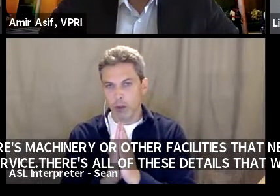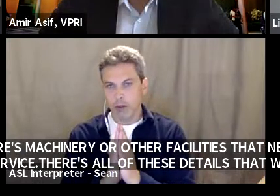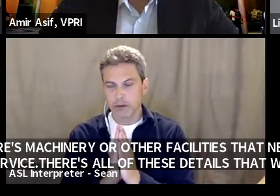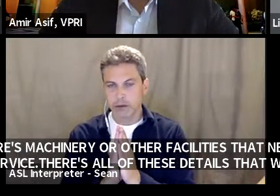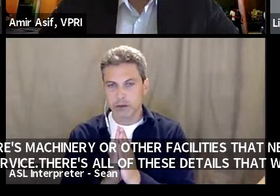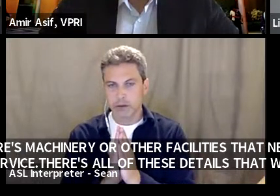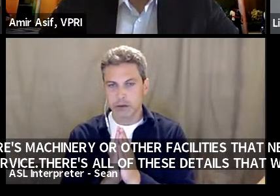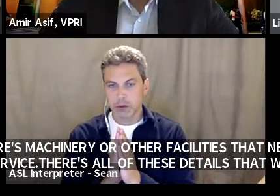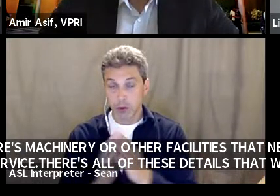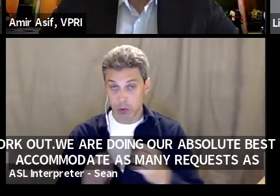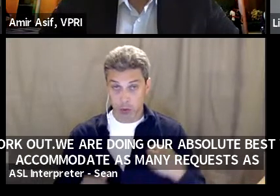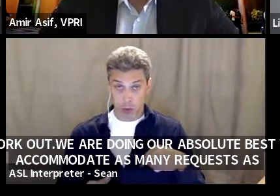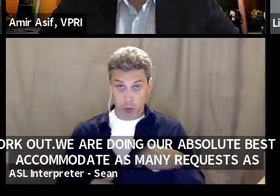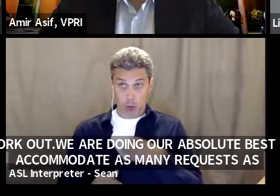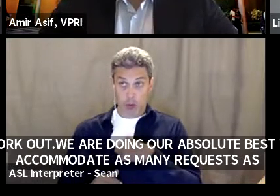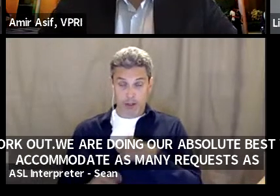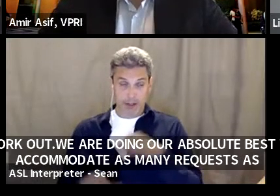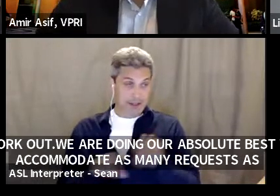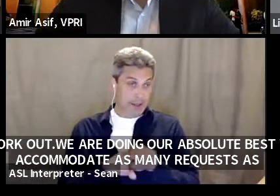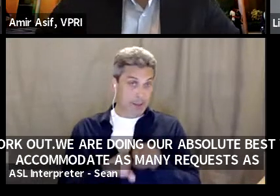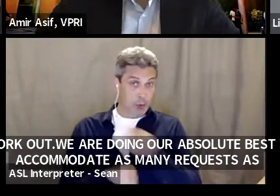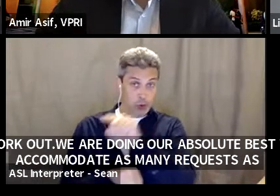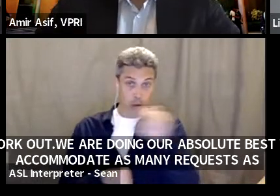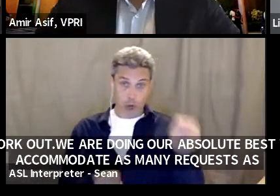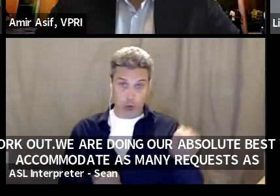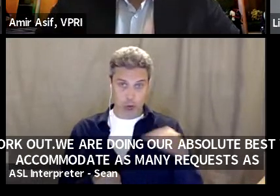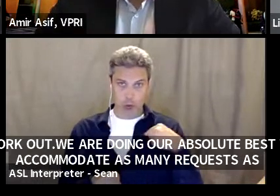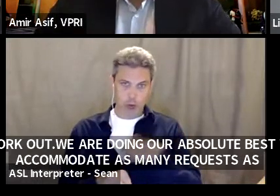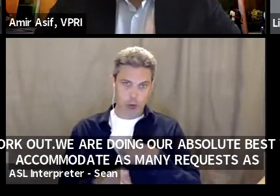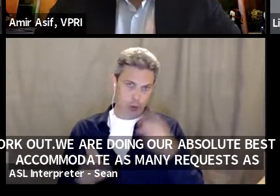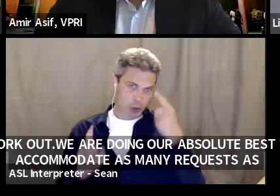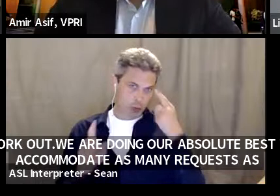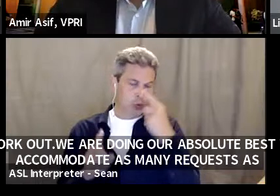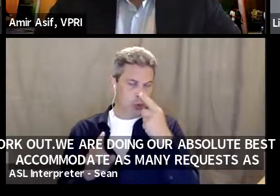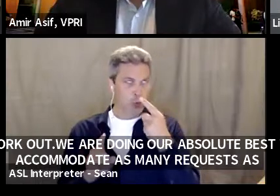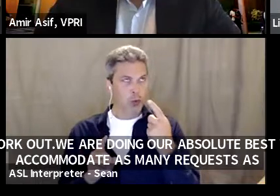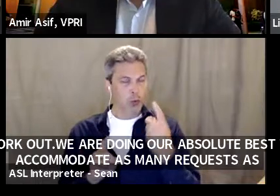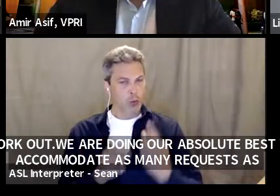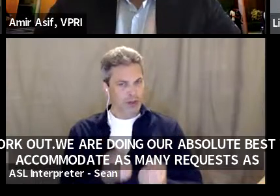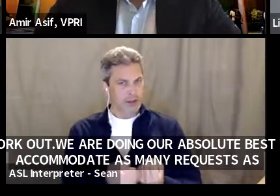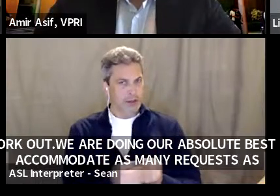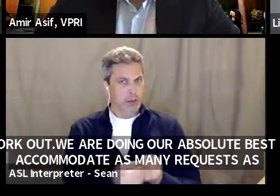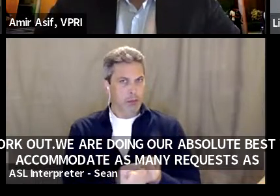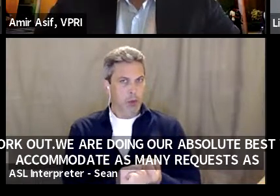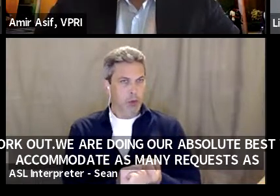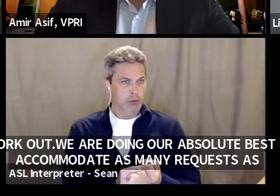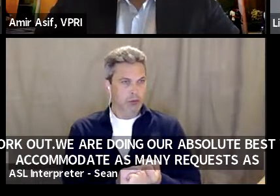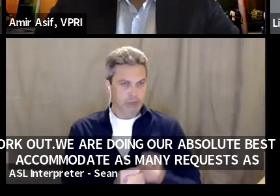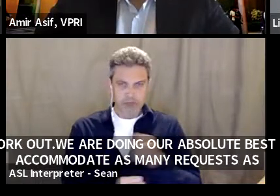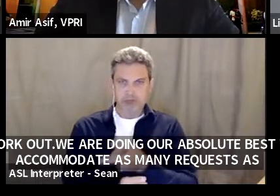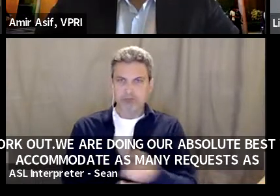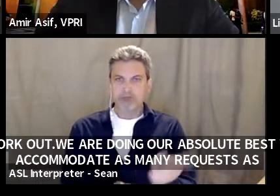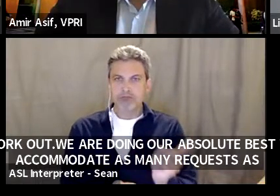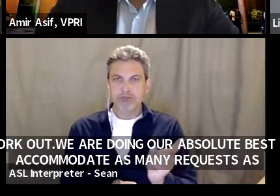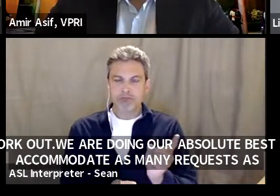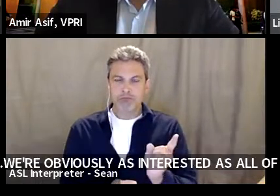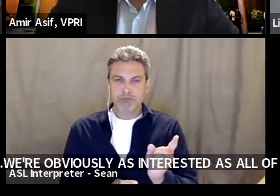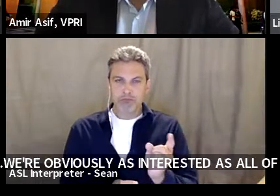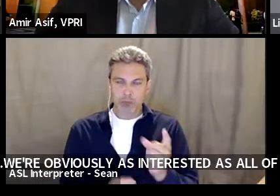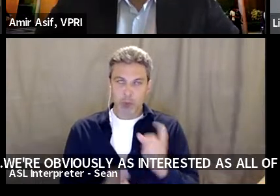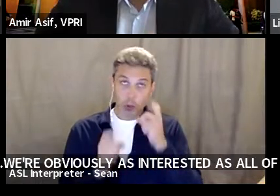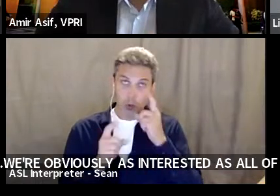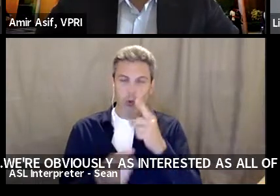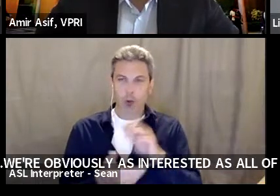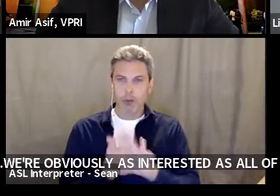interested as all of you in supporting our colleagues and making our lives